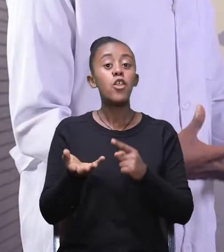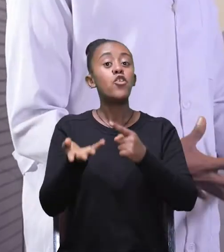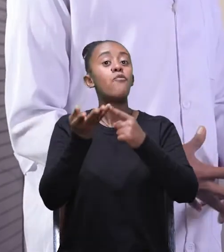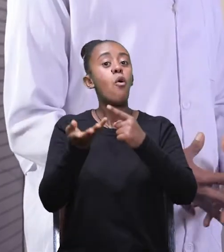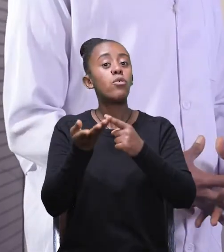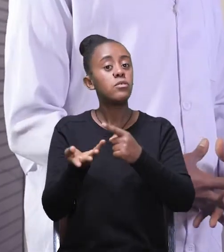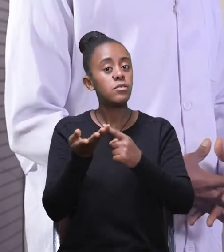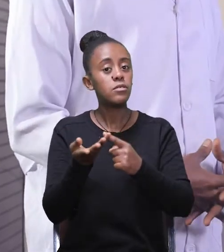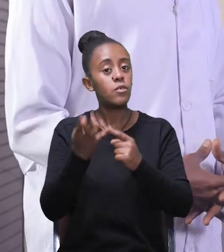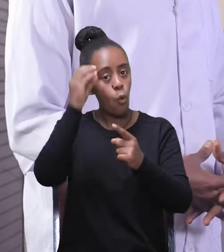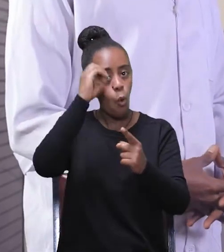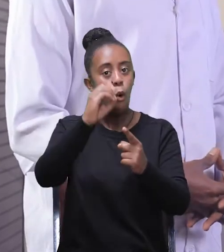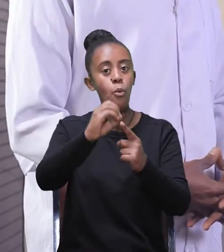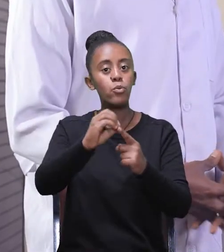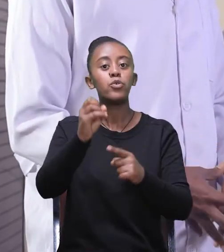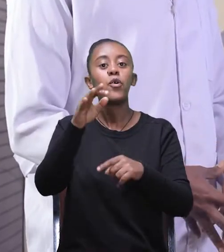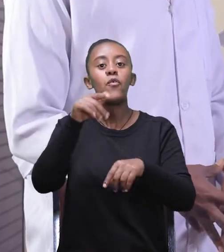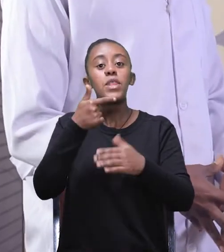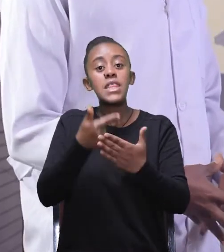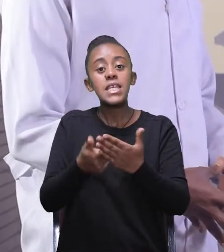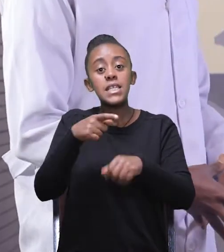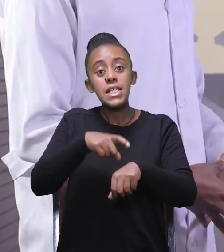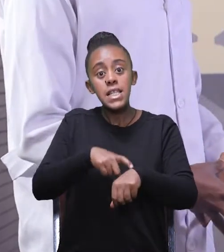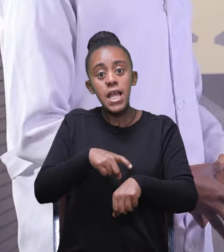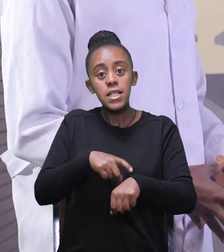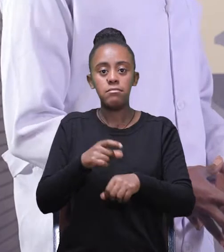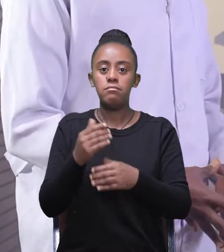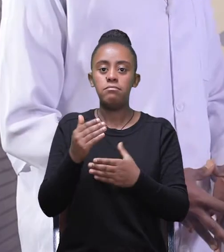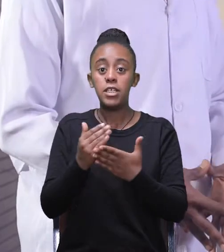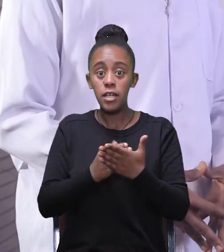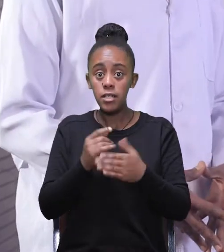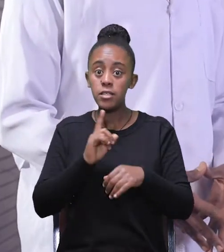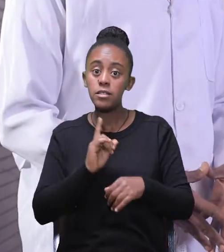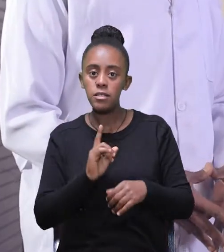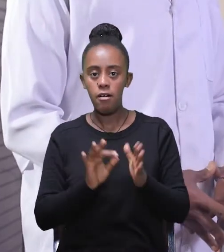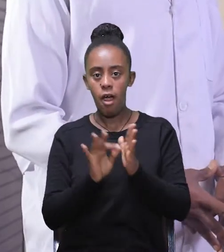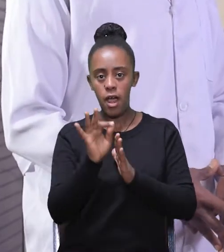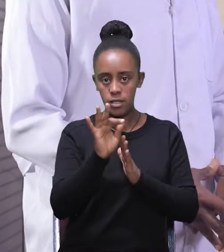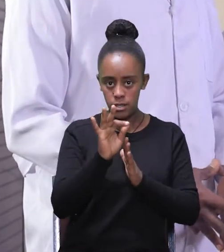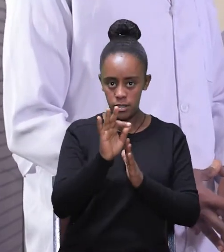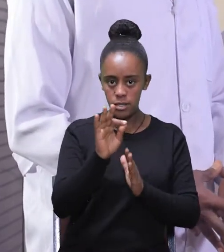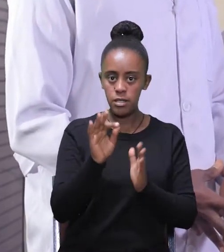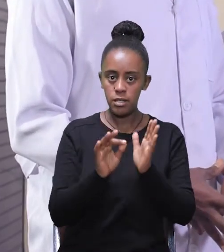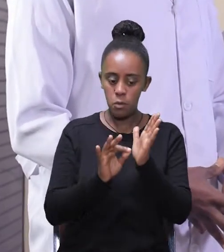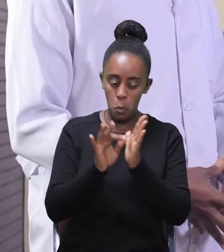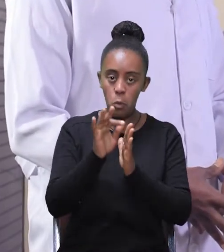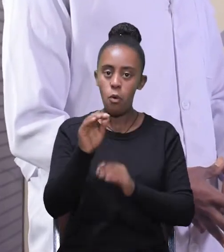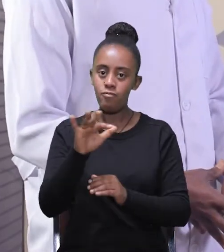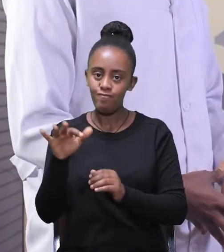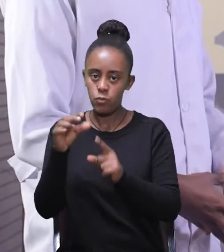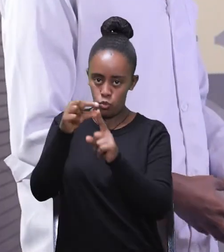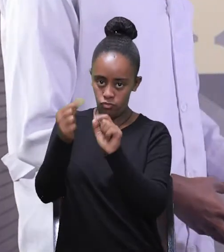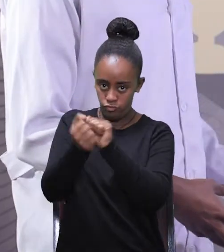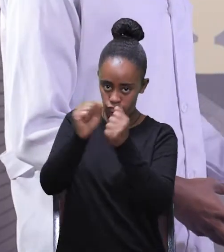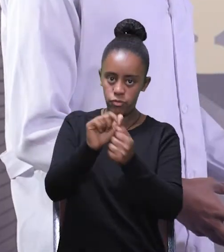fourth objective of this lesson is write numbers by word. Write numbers by word.